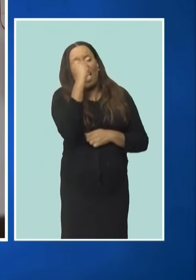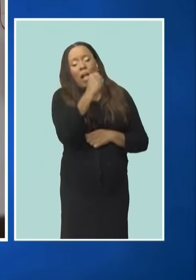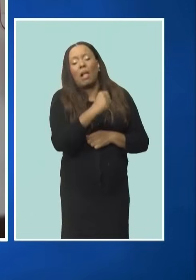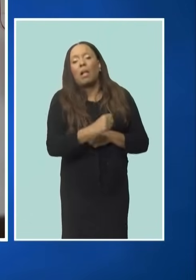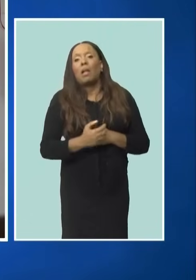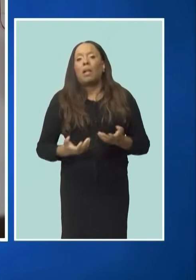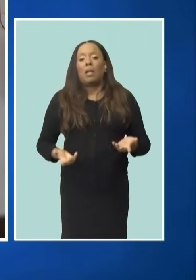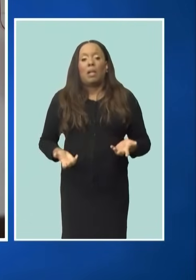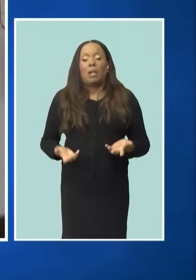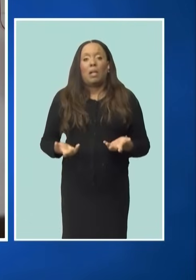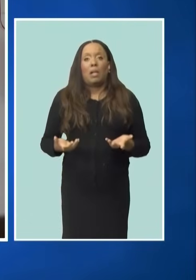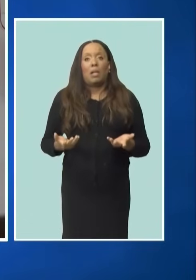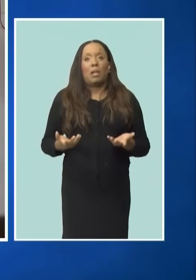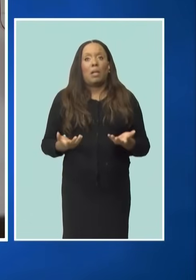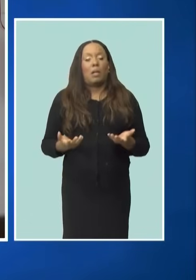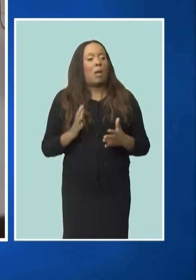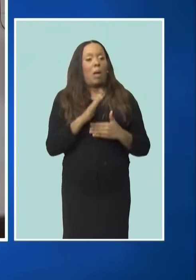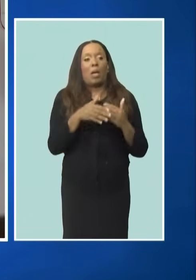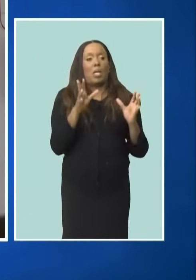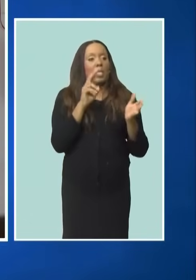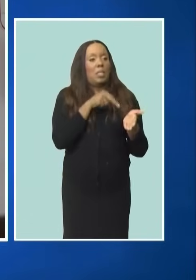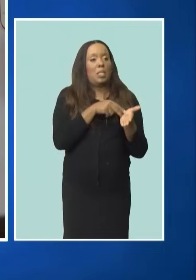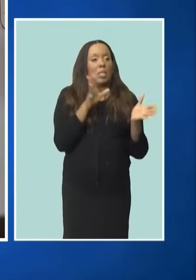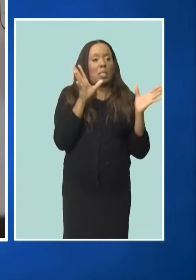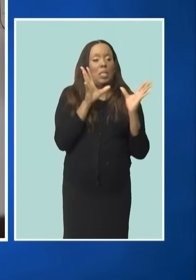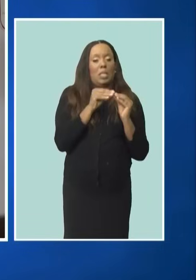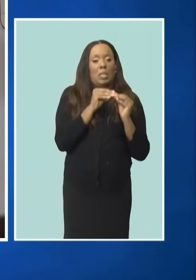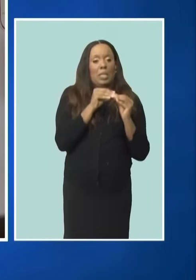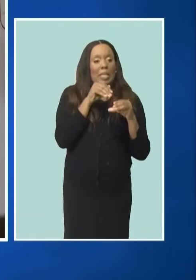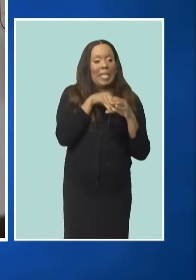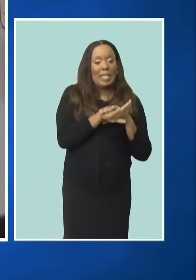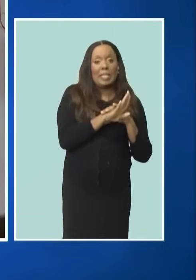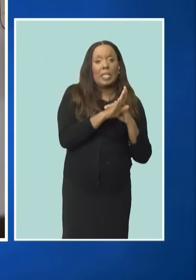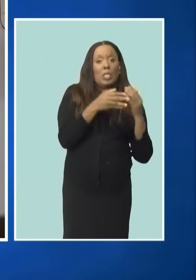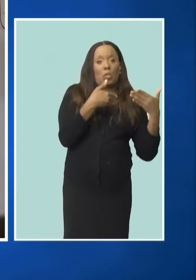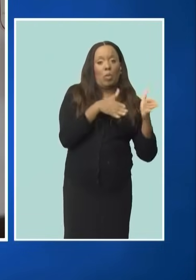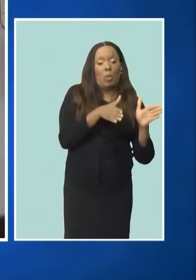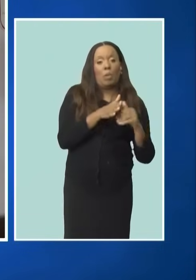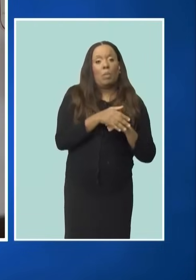were congregating to have a briefing meeting.